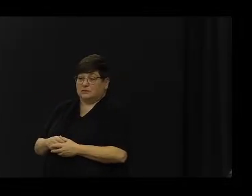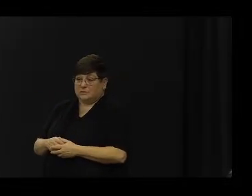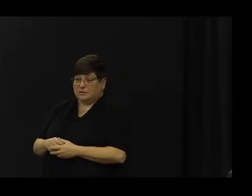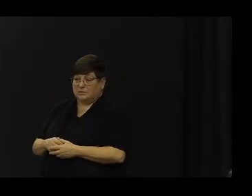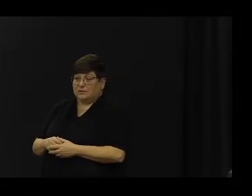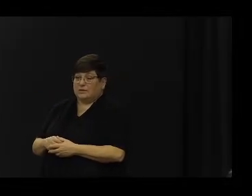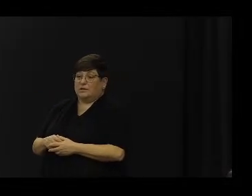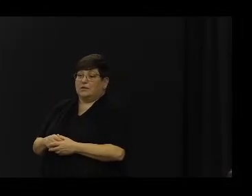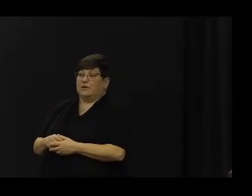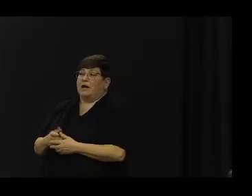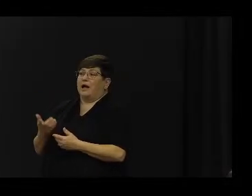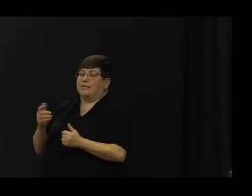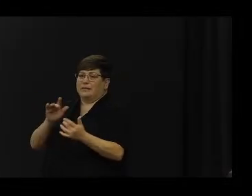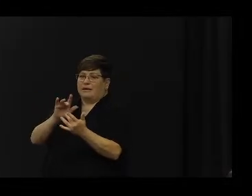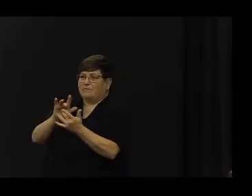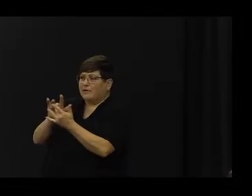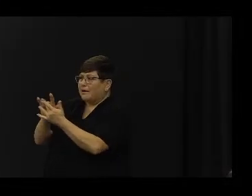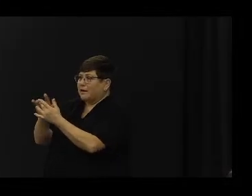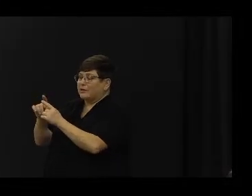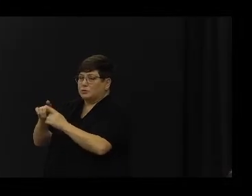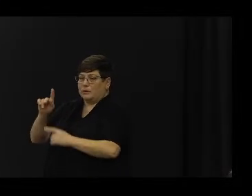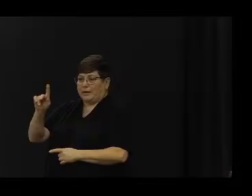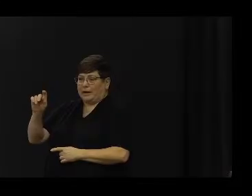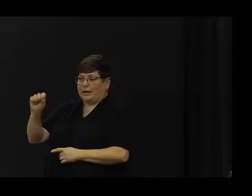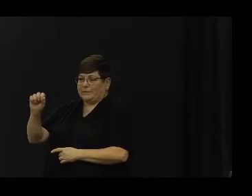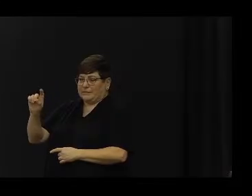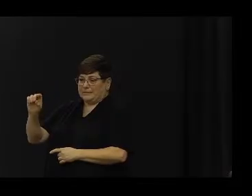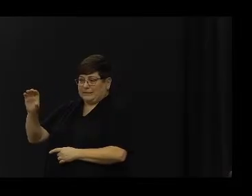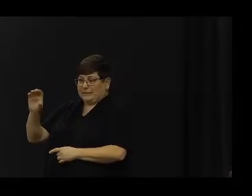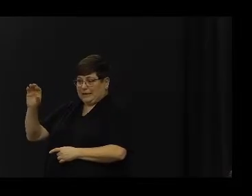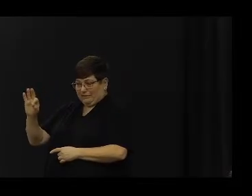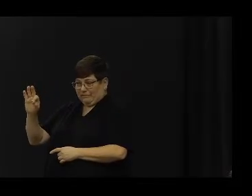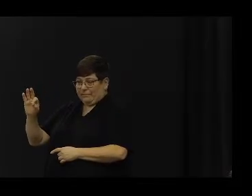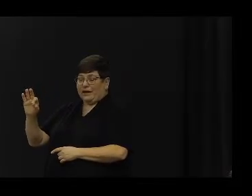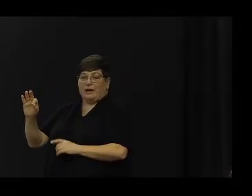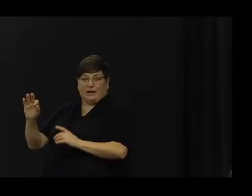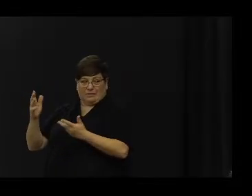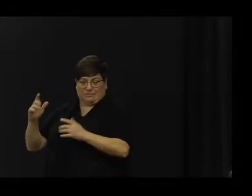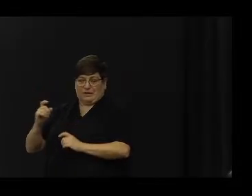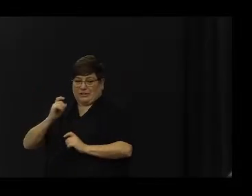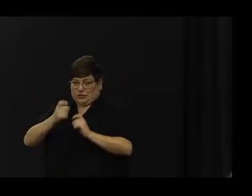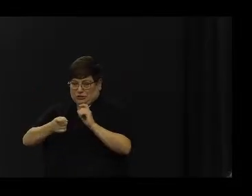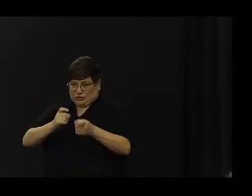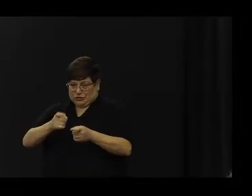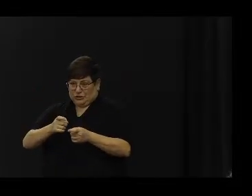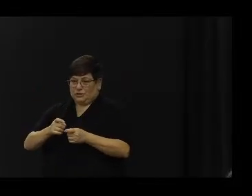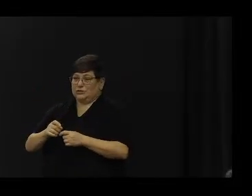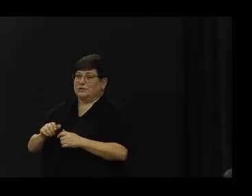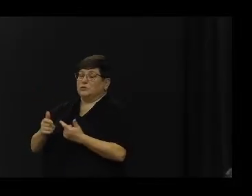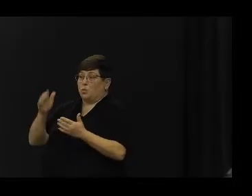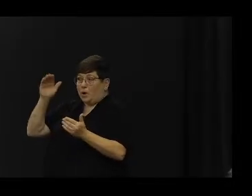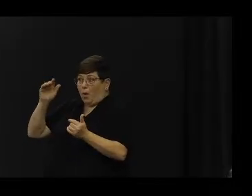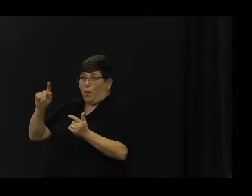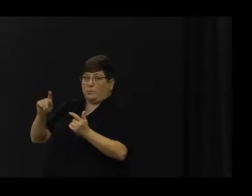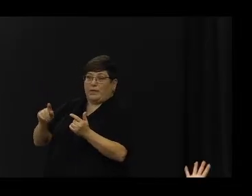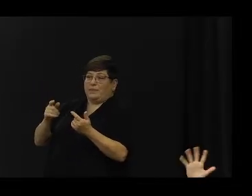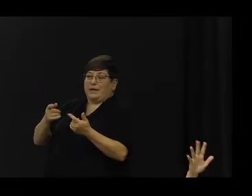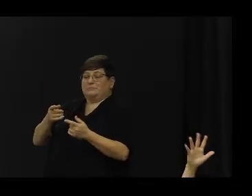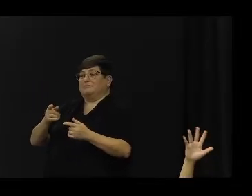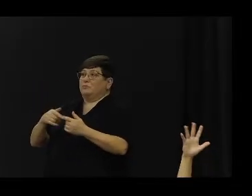I think they've reached out to the foundation, and donations have been made. And so we hope that they make us